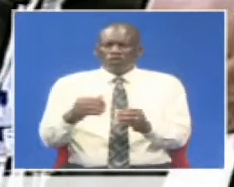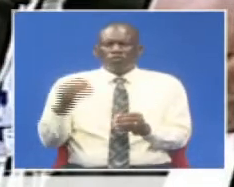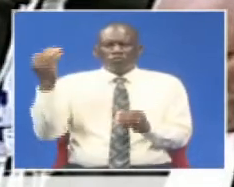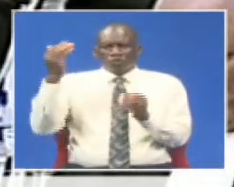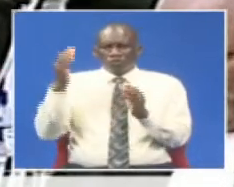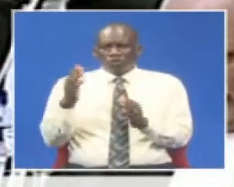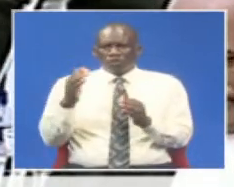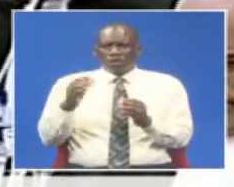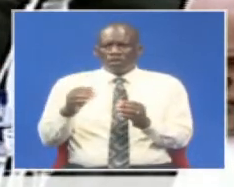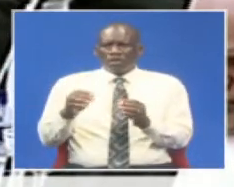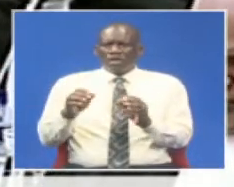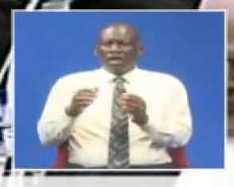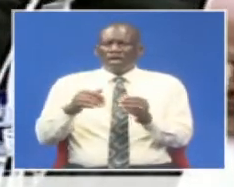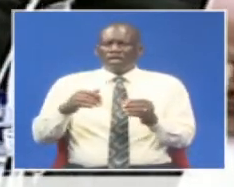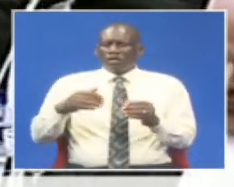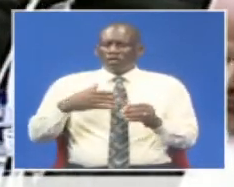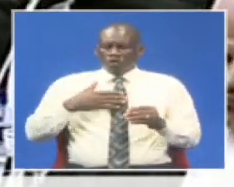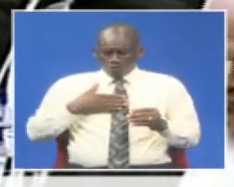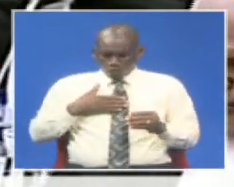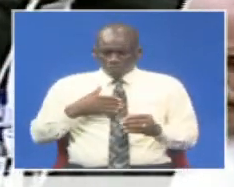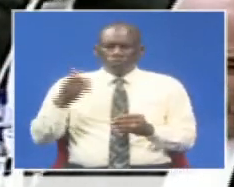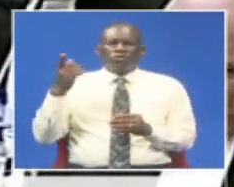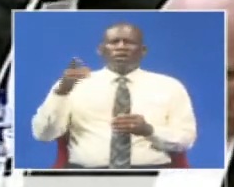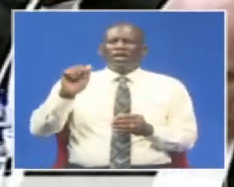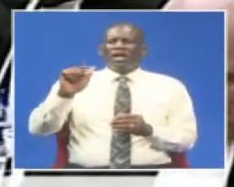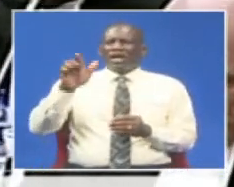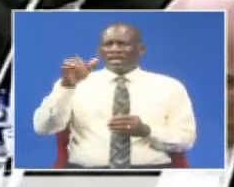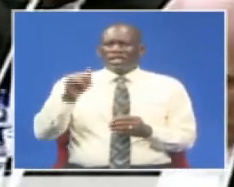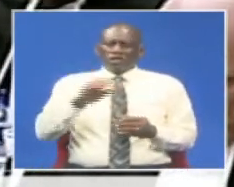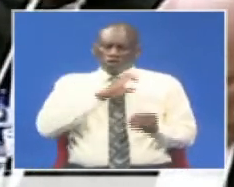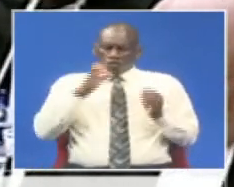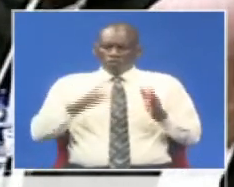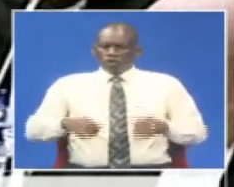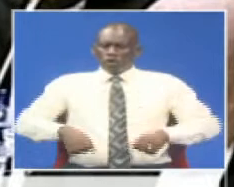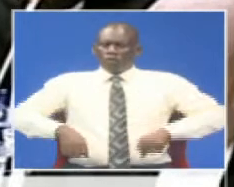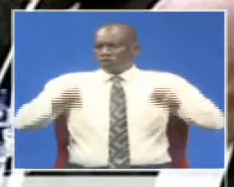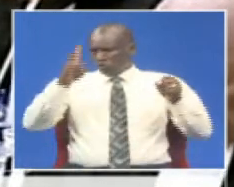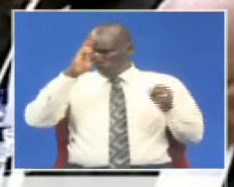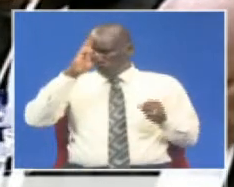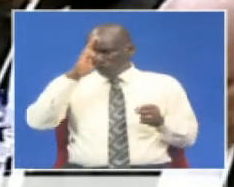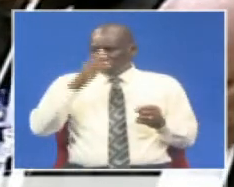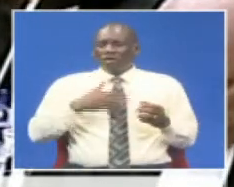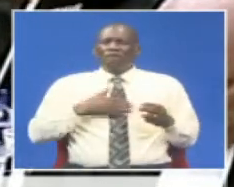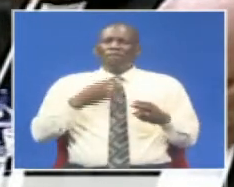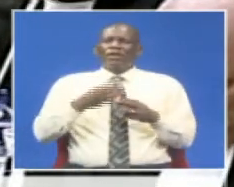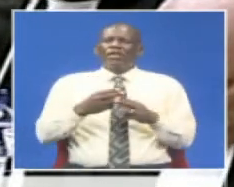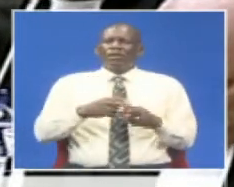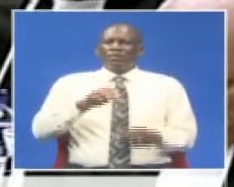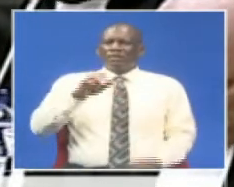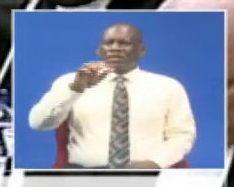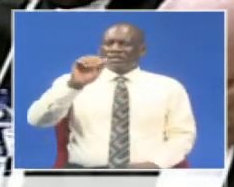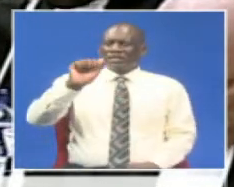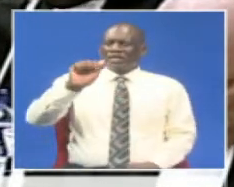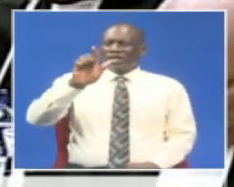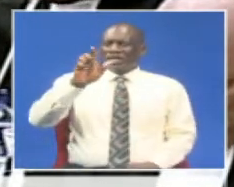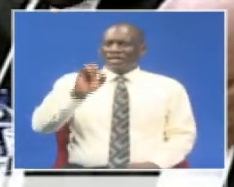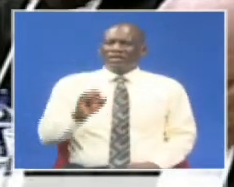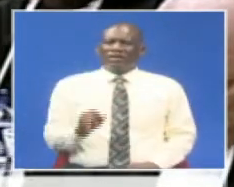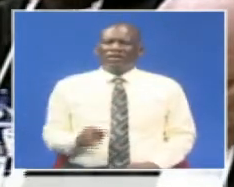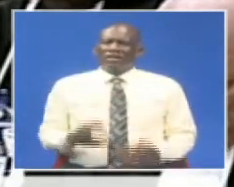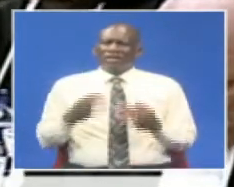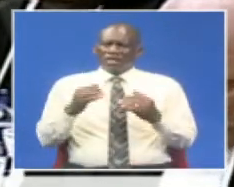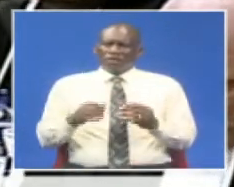Major General Mohammed Hussein Ali, who was the Commissioner of Police. My name is Mohammed Hussein Ali. It is